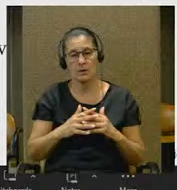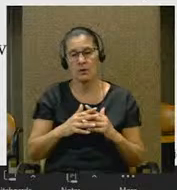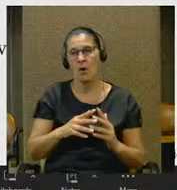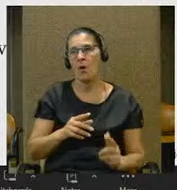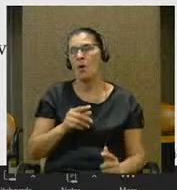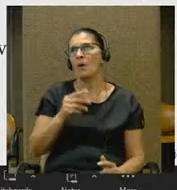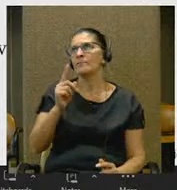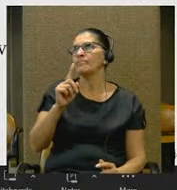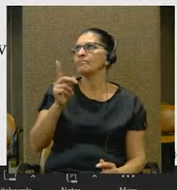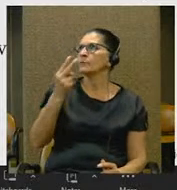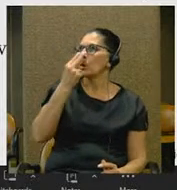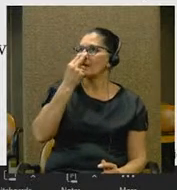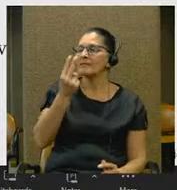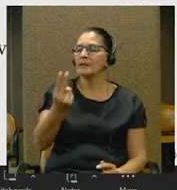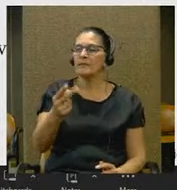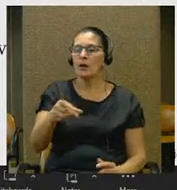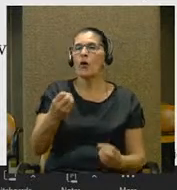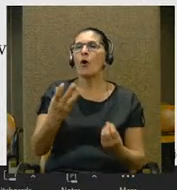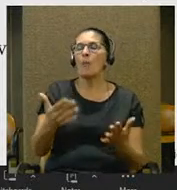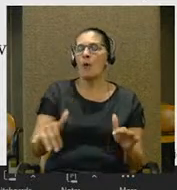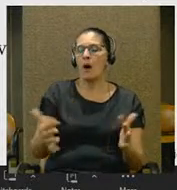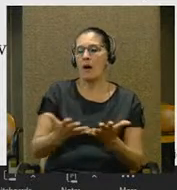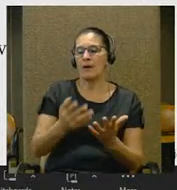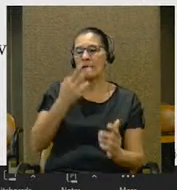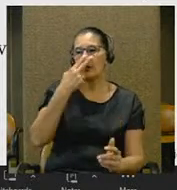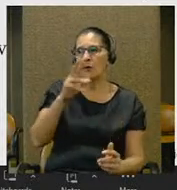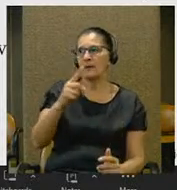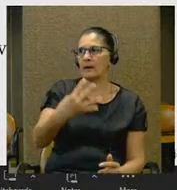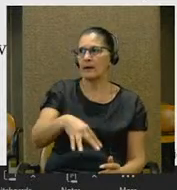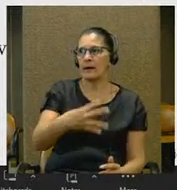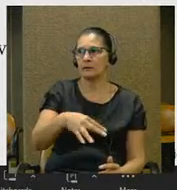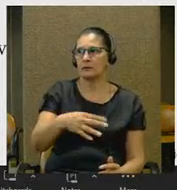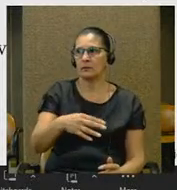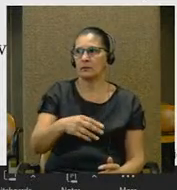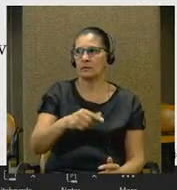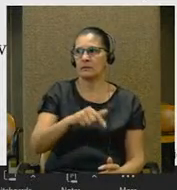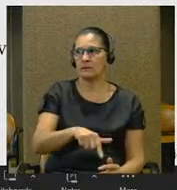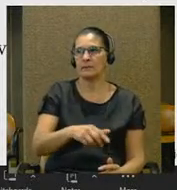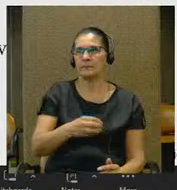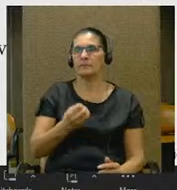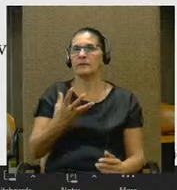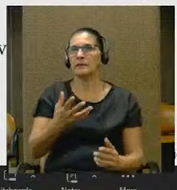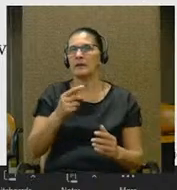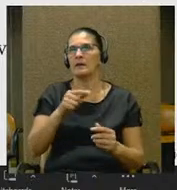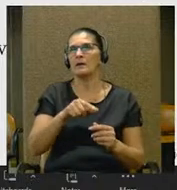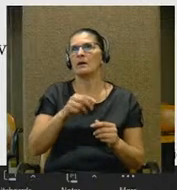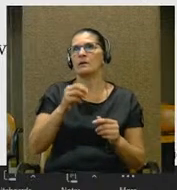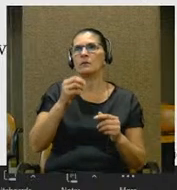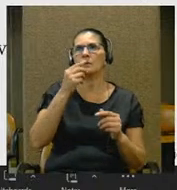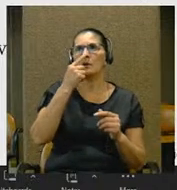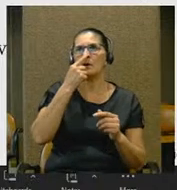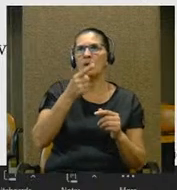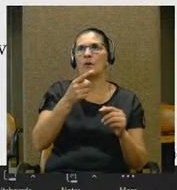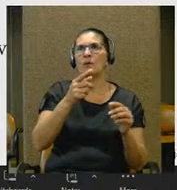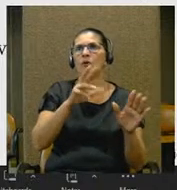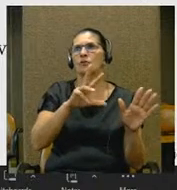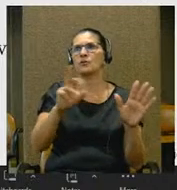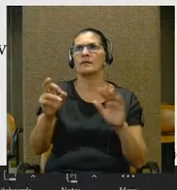about 2014, we've had almost 800,000 people die from drug